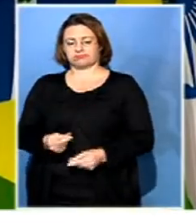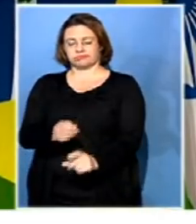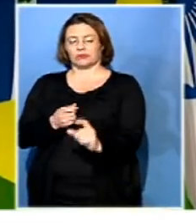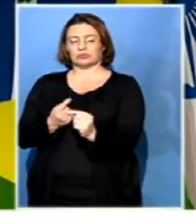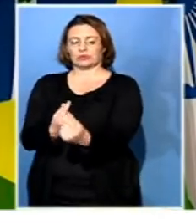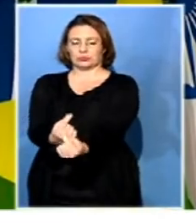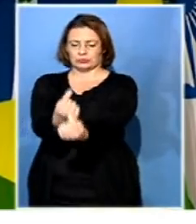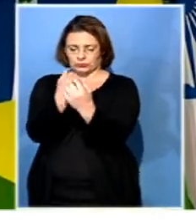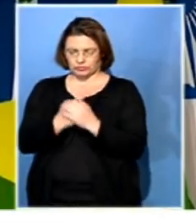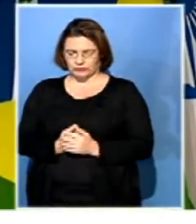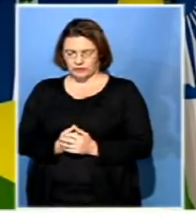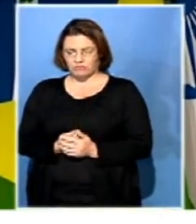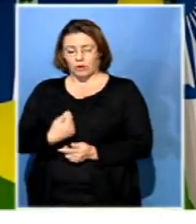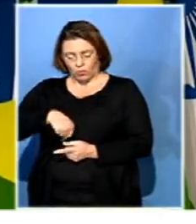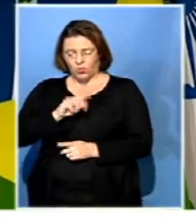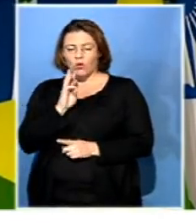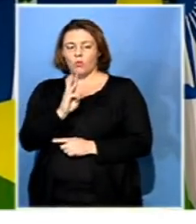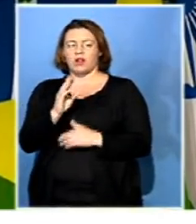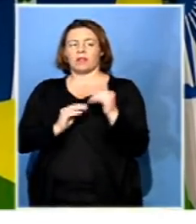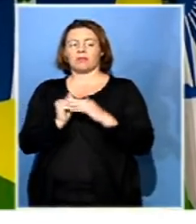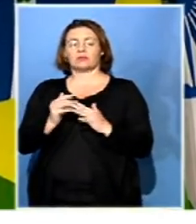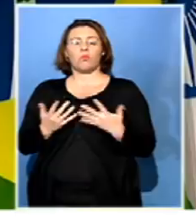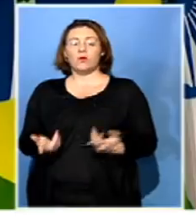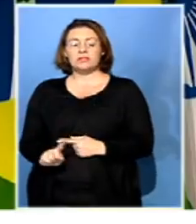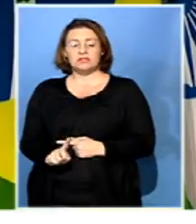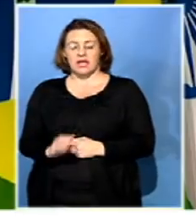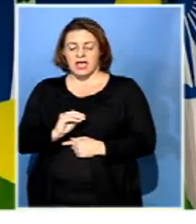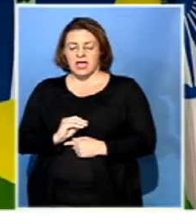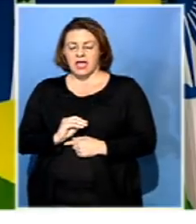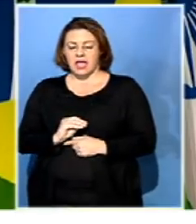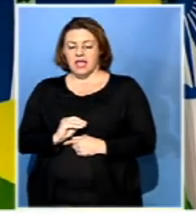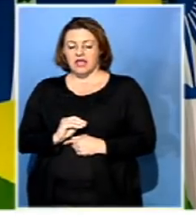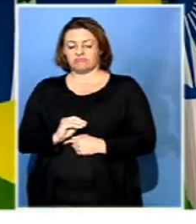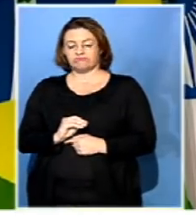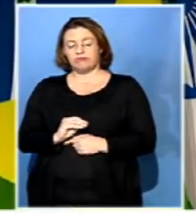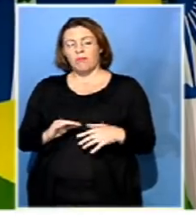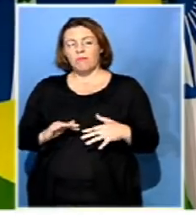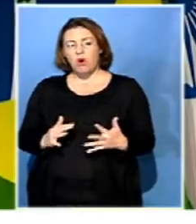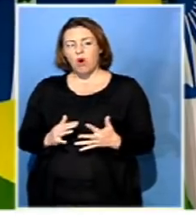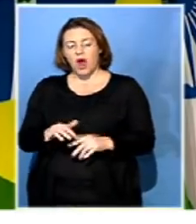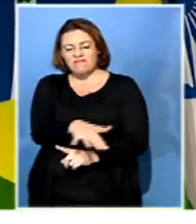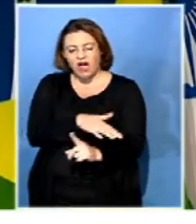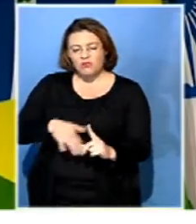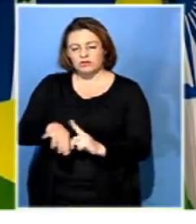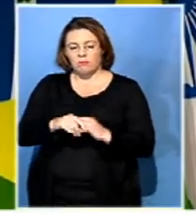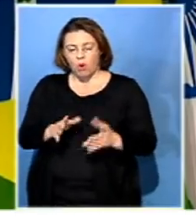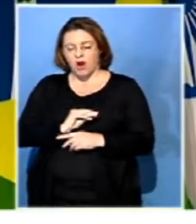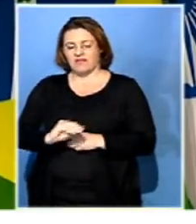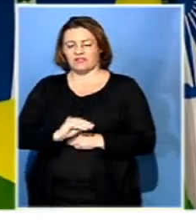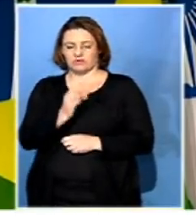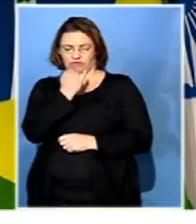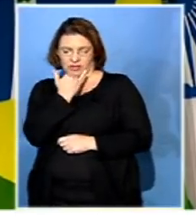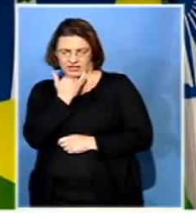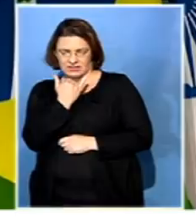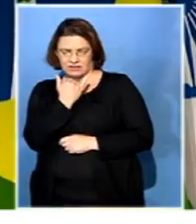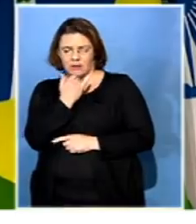pursued. China will build a more investment-friendly environment that is aligned